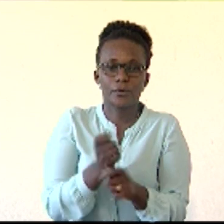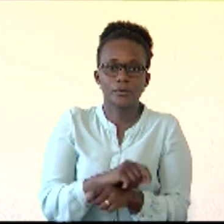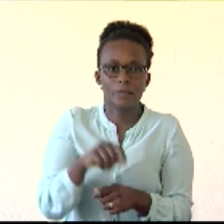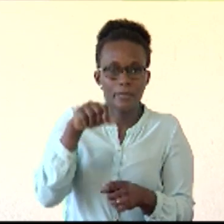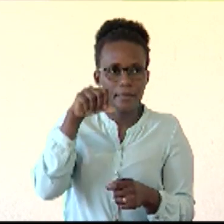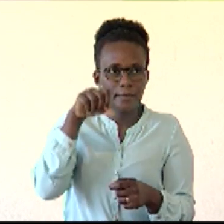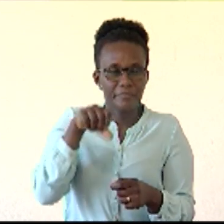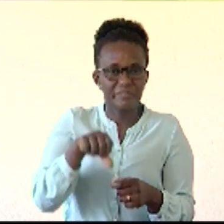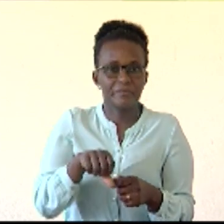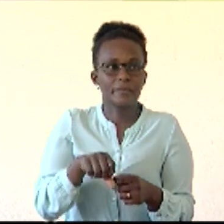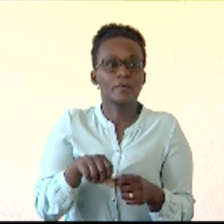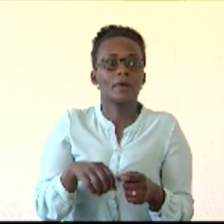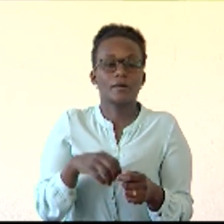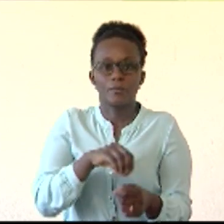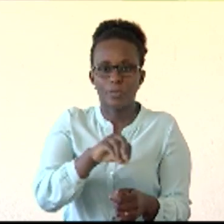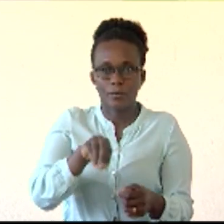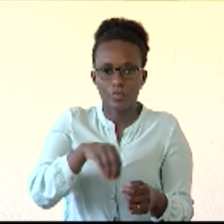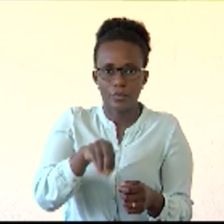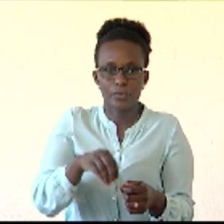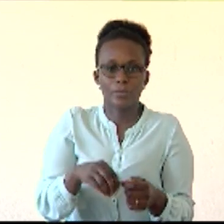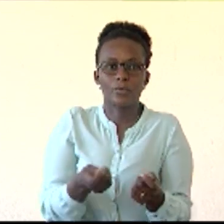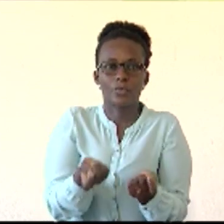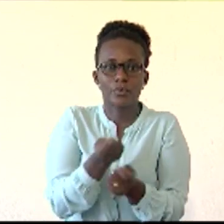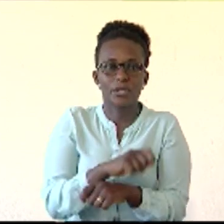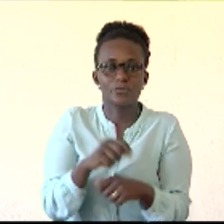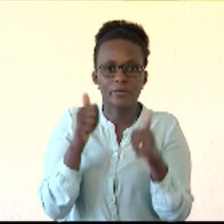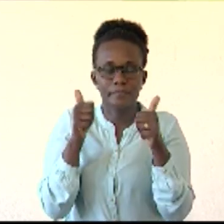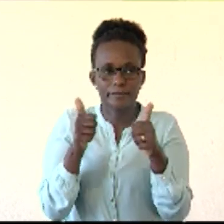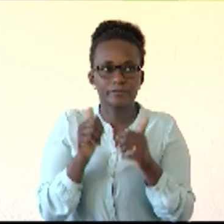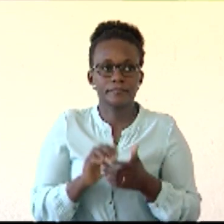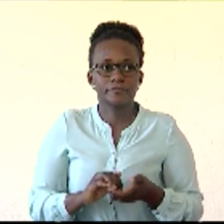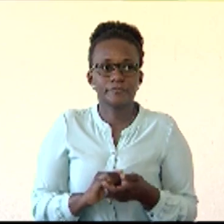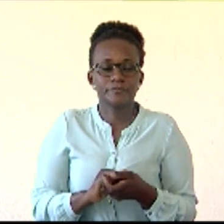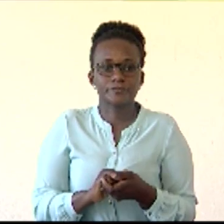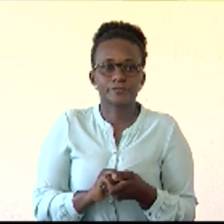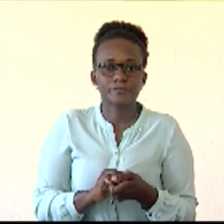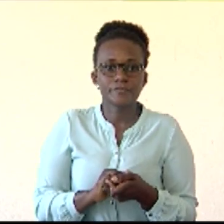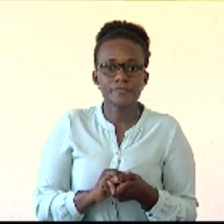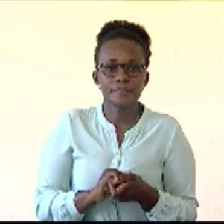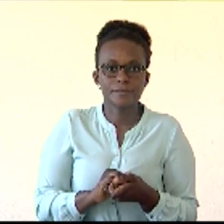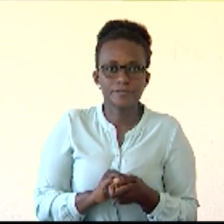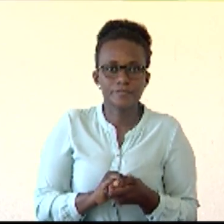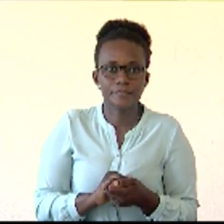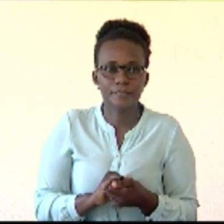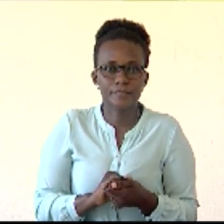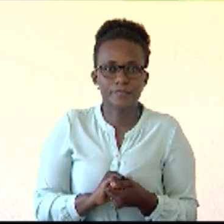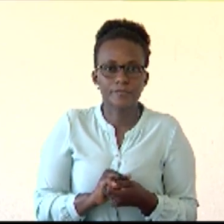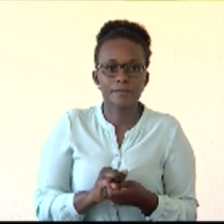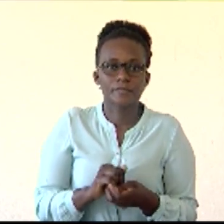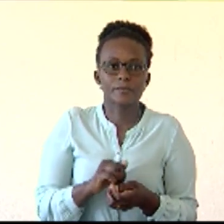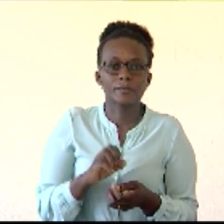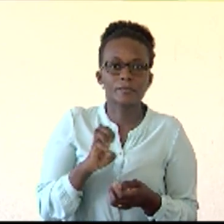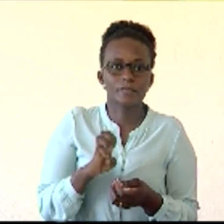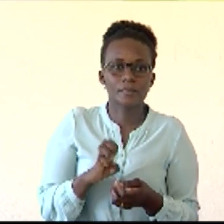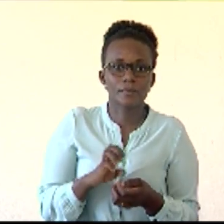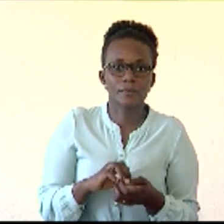key factors we go through together. The electrolyte is an aqueous solution of copper 2 sulfate, not only copper 2